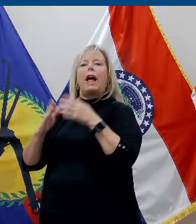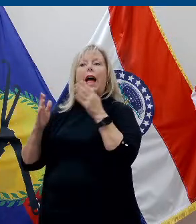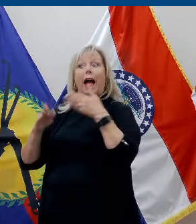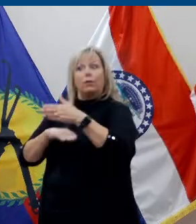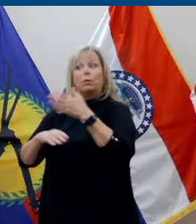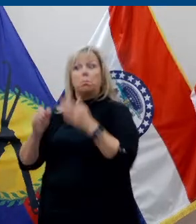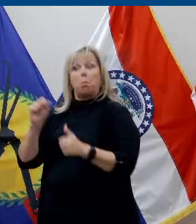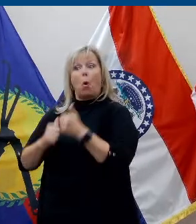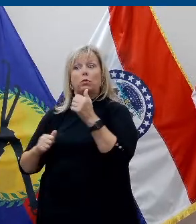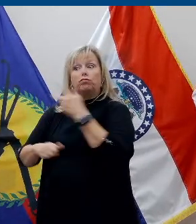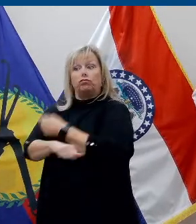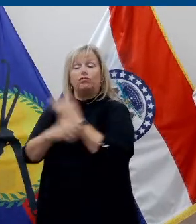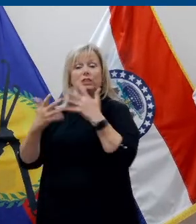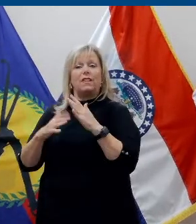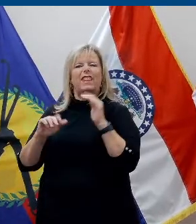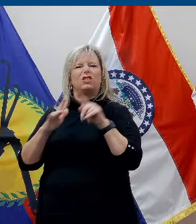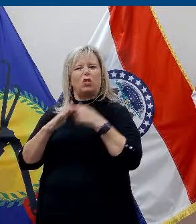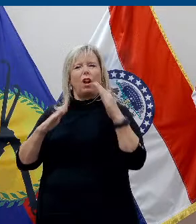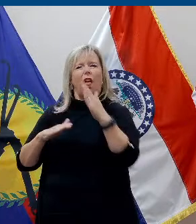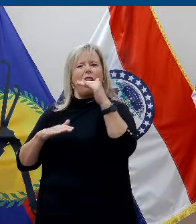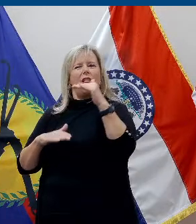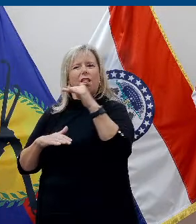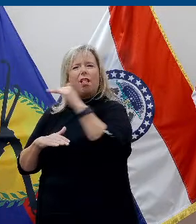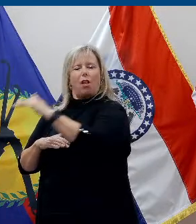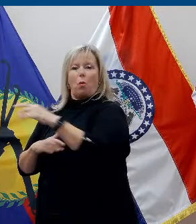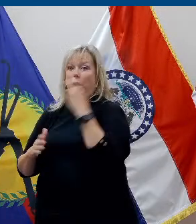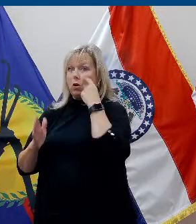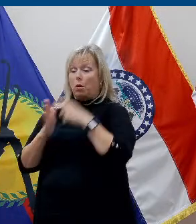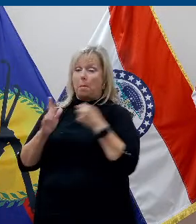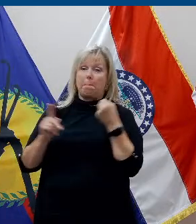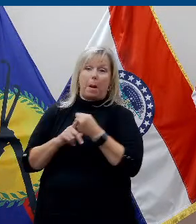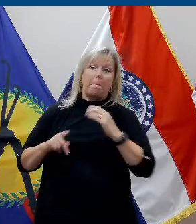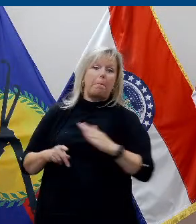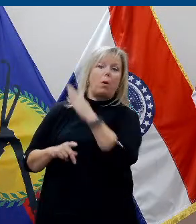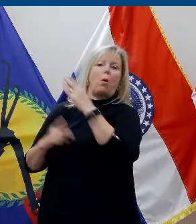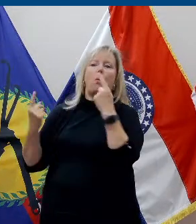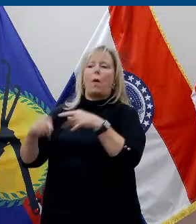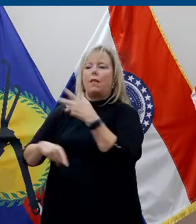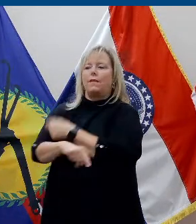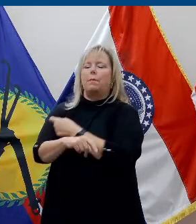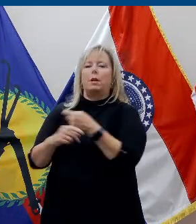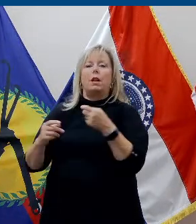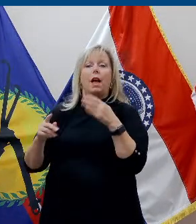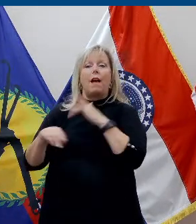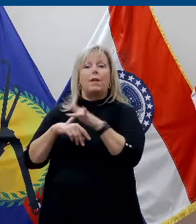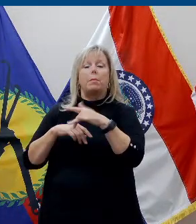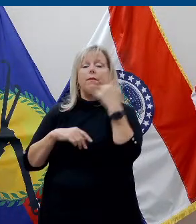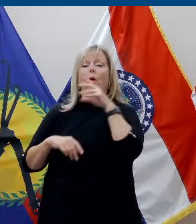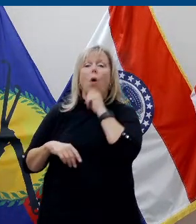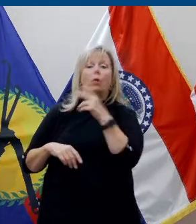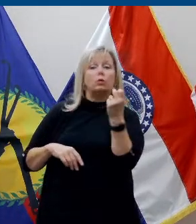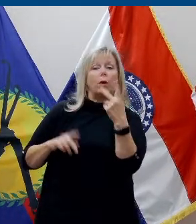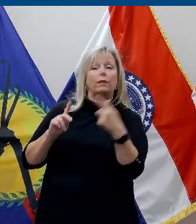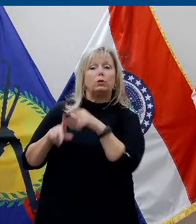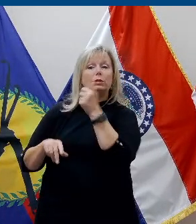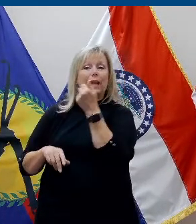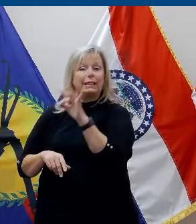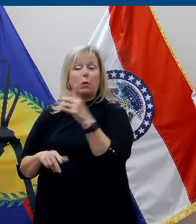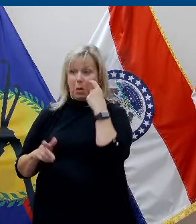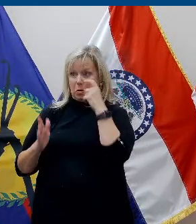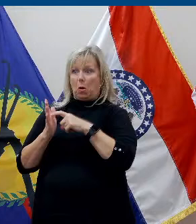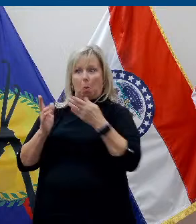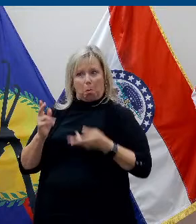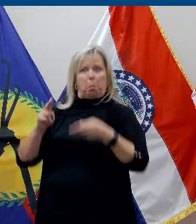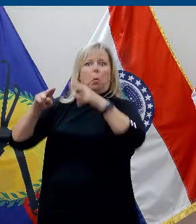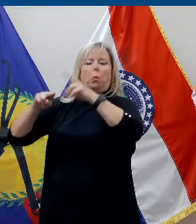off. You can see one big spike when the vaccine became available for our 12 to 19-year-old population, that we did see